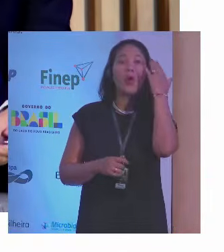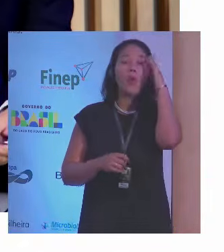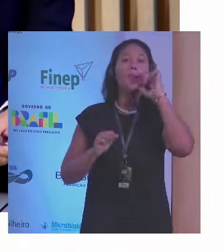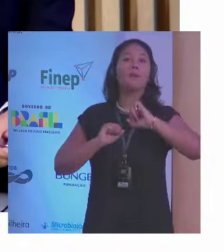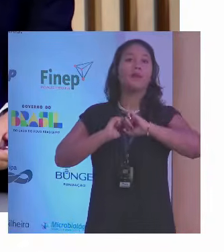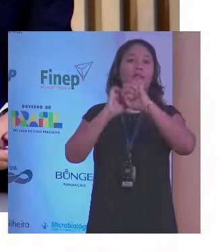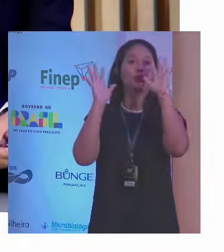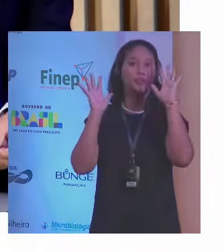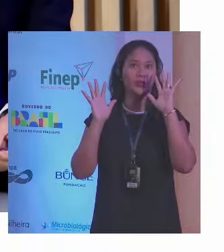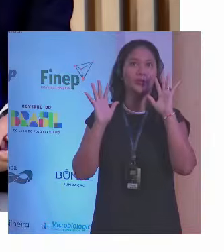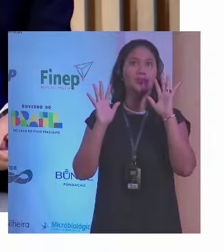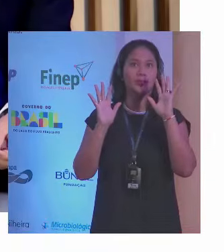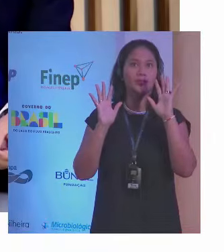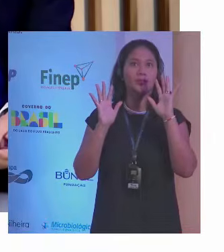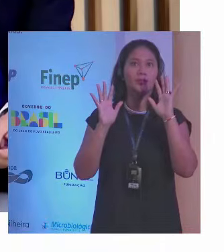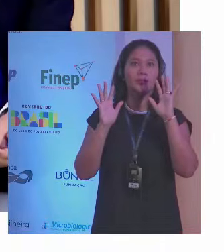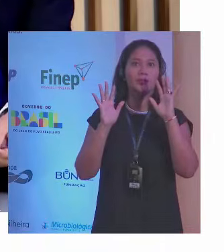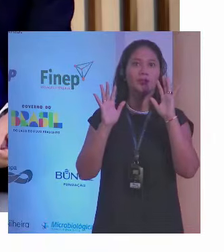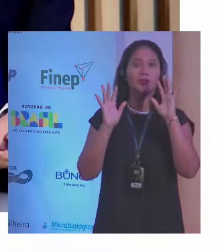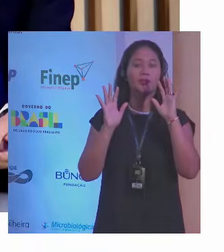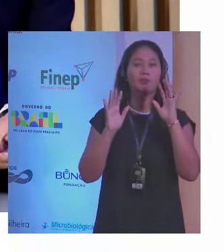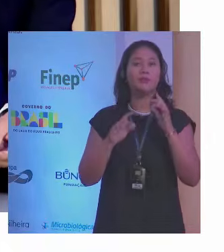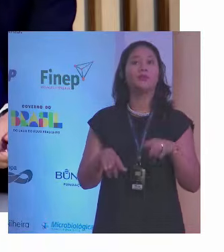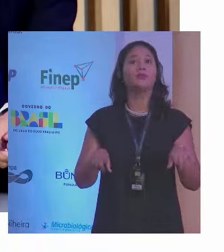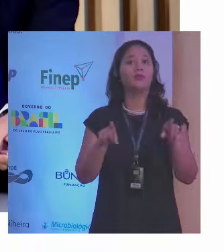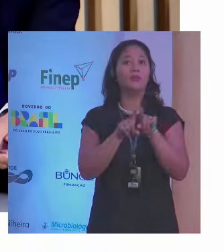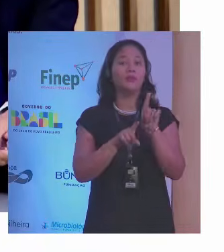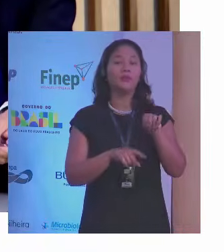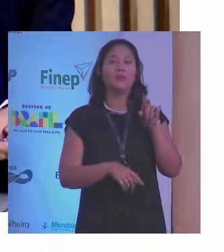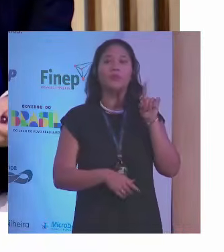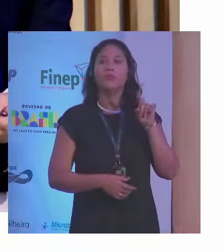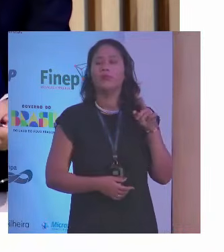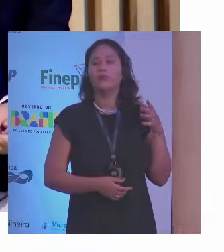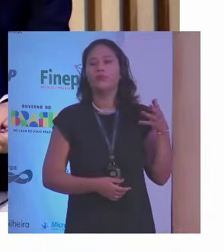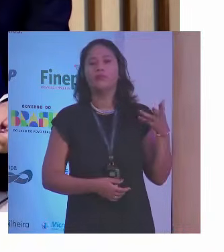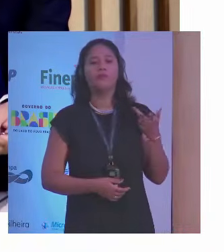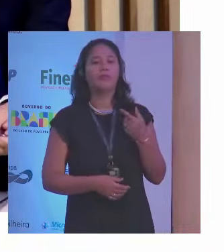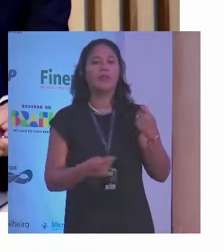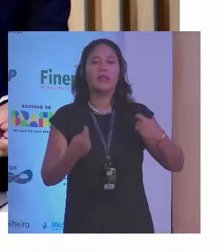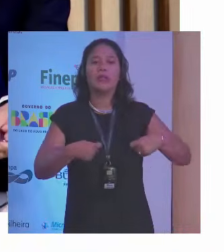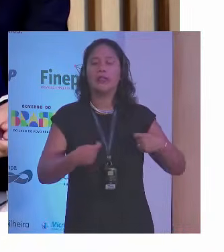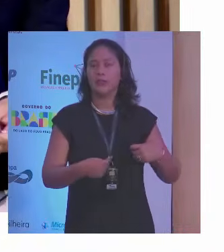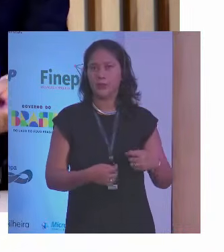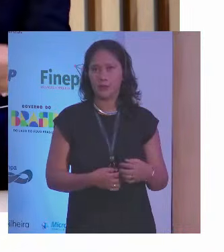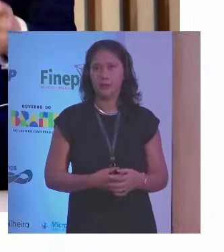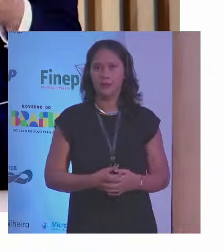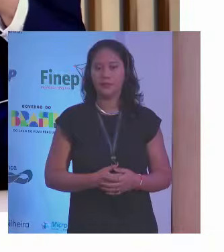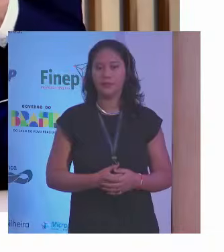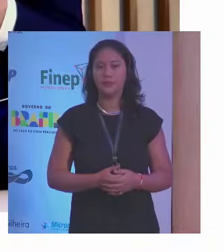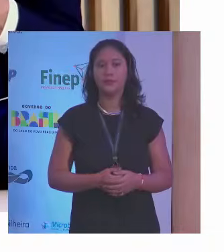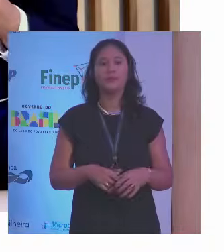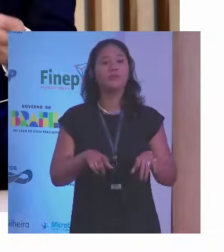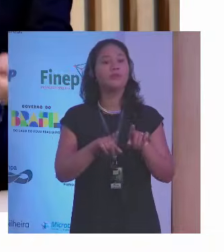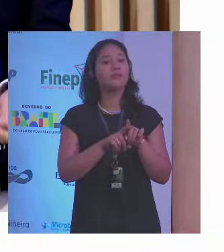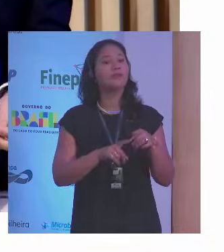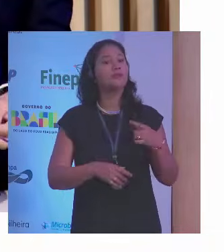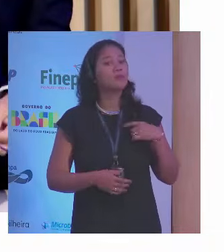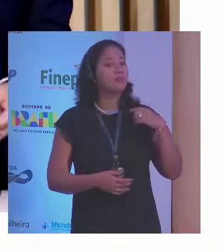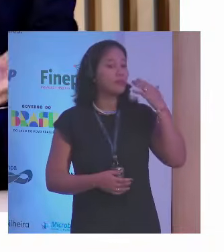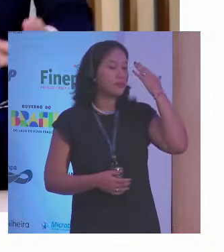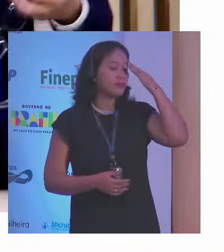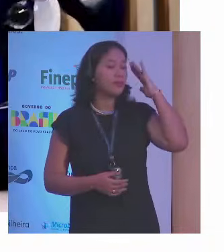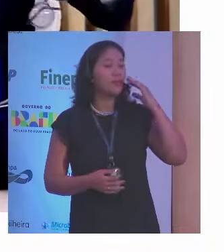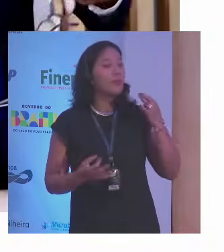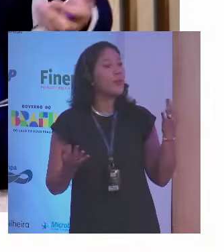others, and that this is absolutely not only necessary, we know that, but this is absolutely doable. So this was the